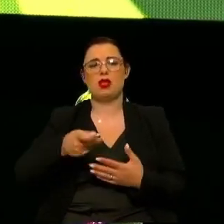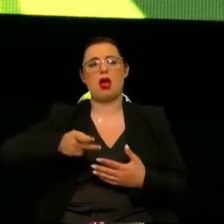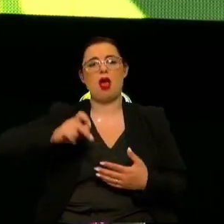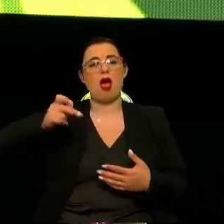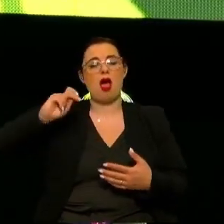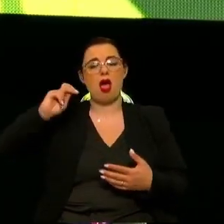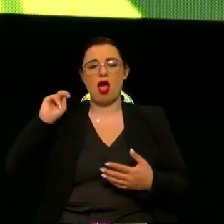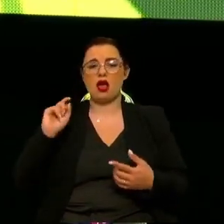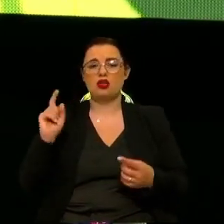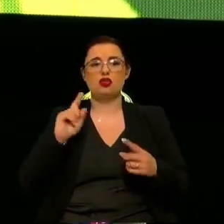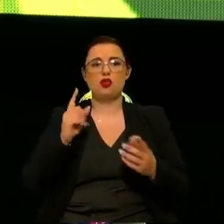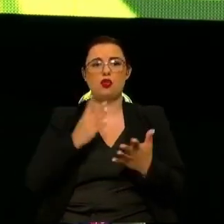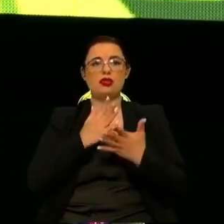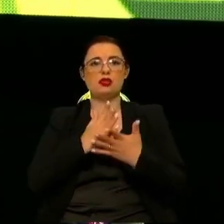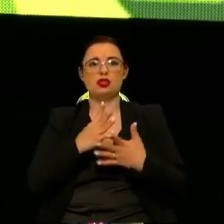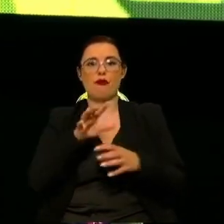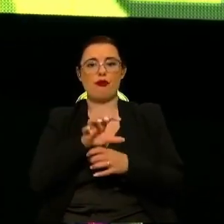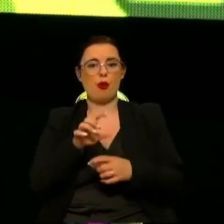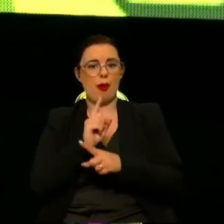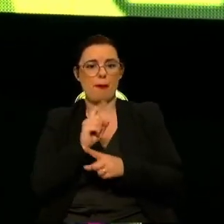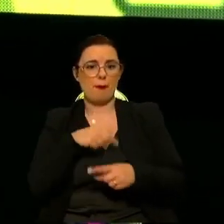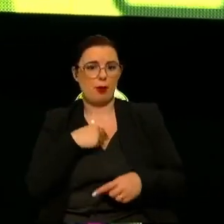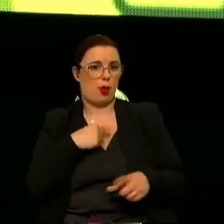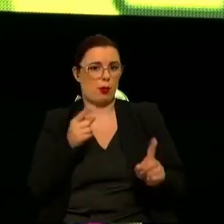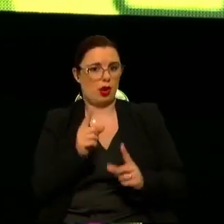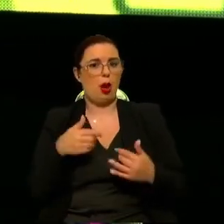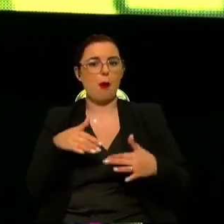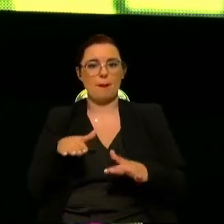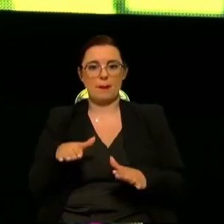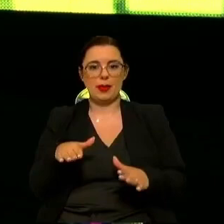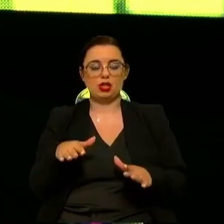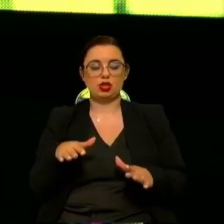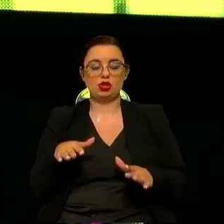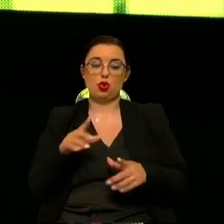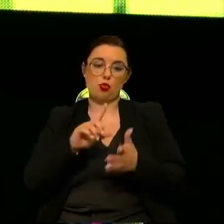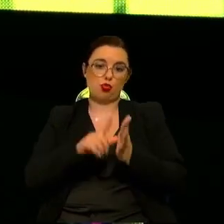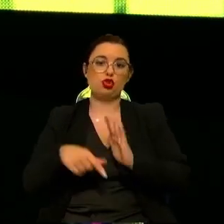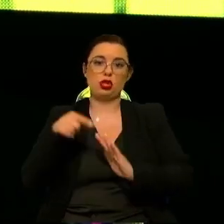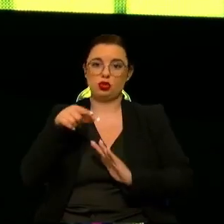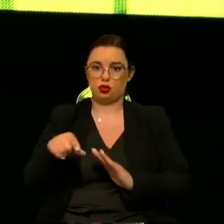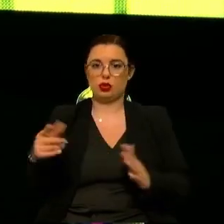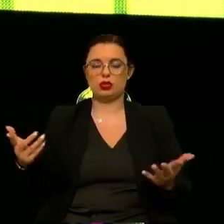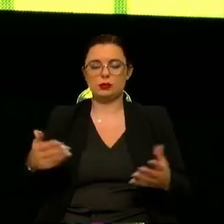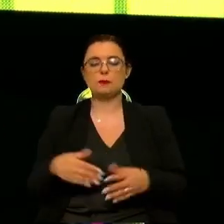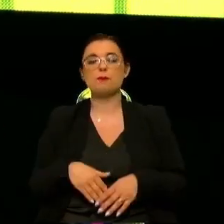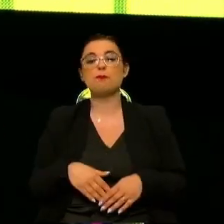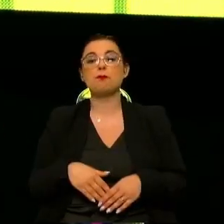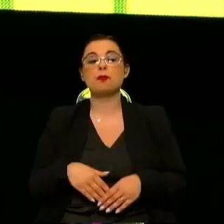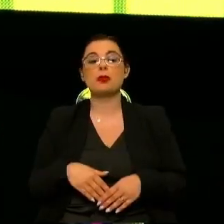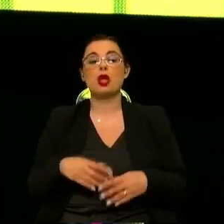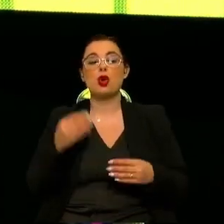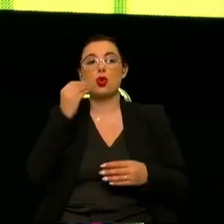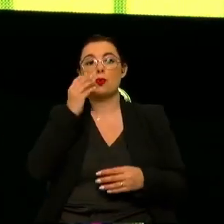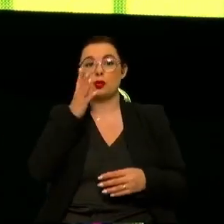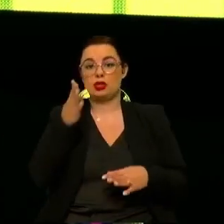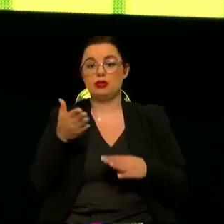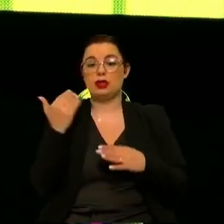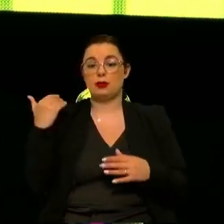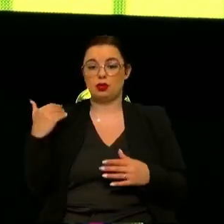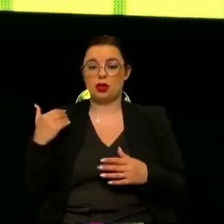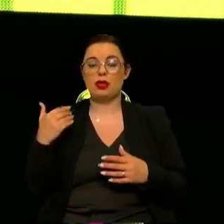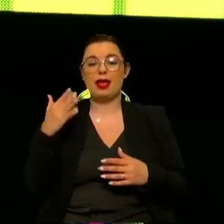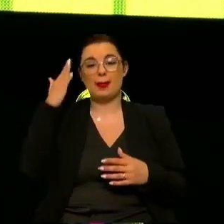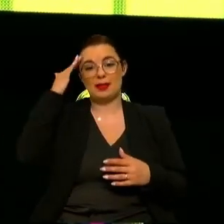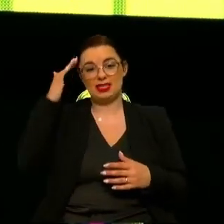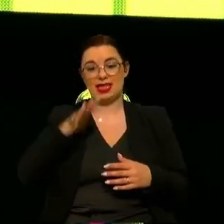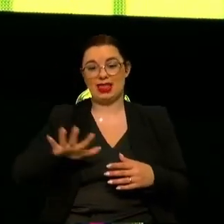Portugal has been present for many years, not with its own means, but with this project, it has more means. And